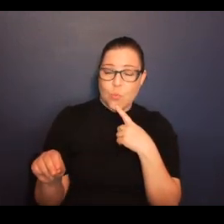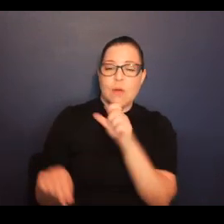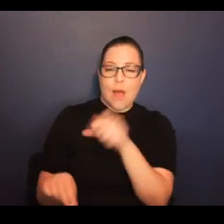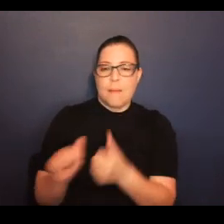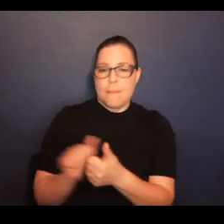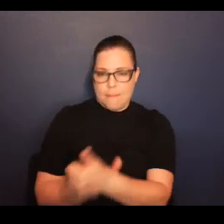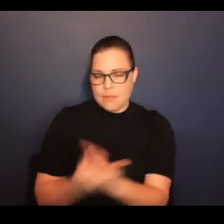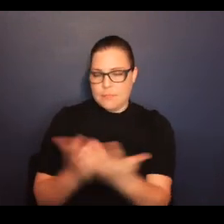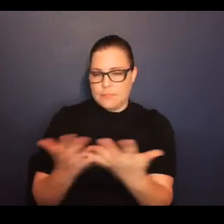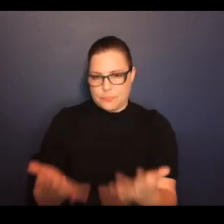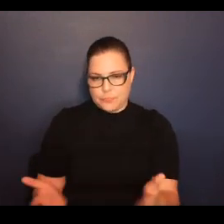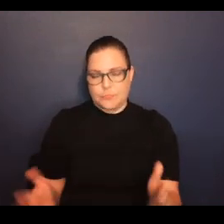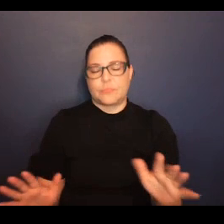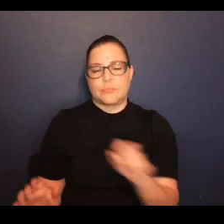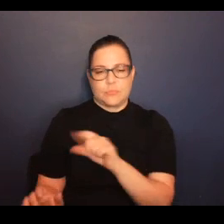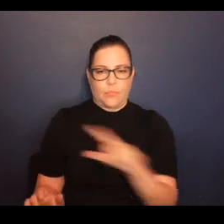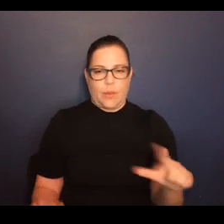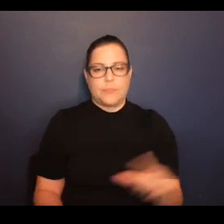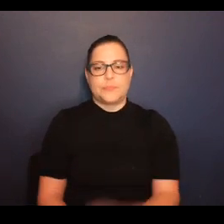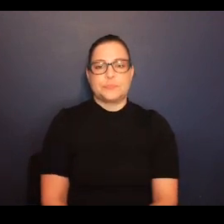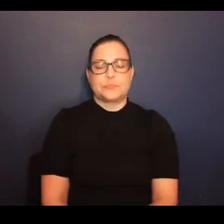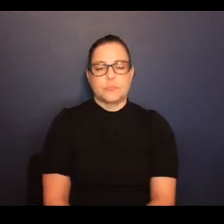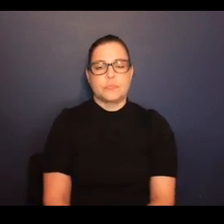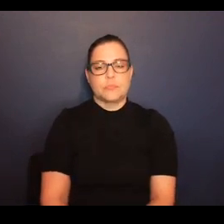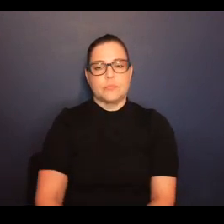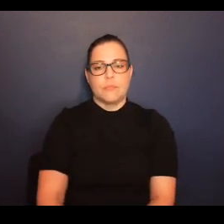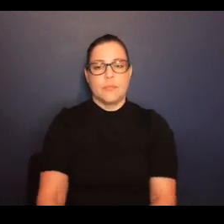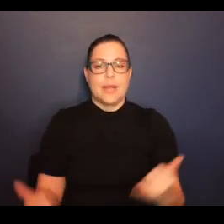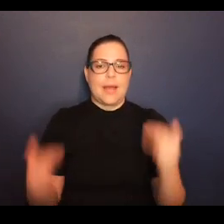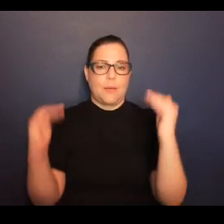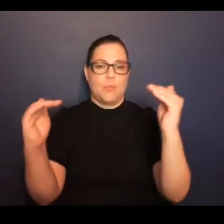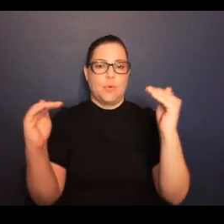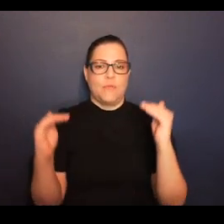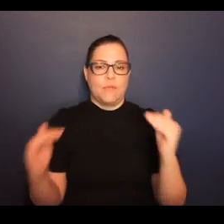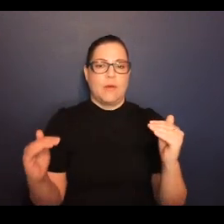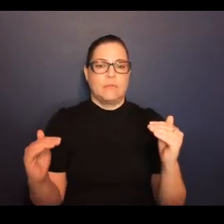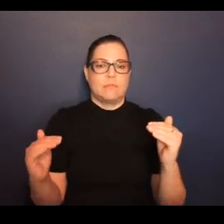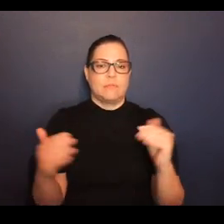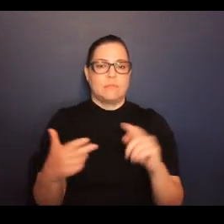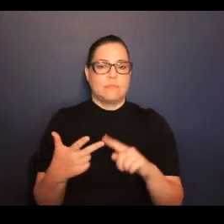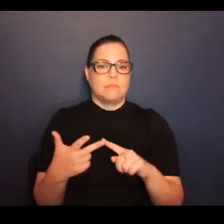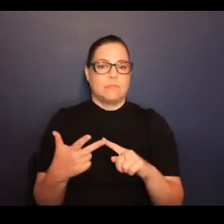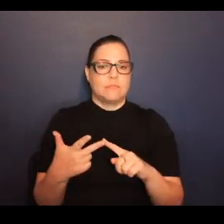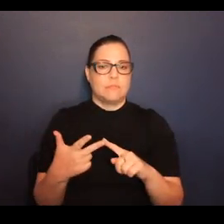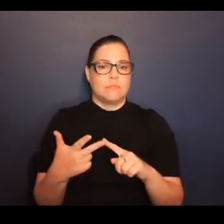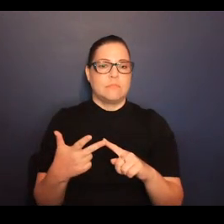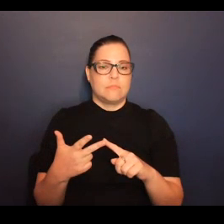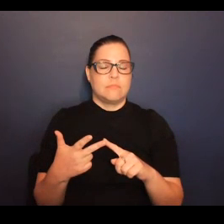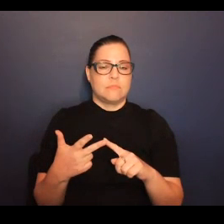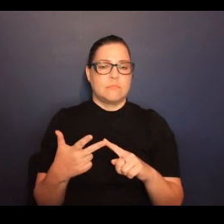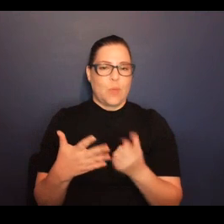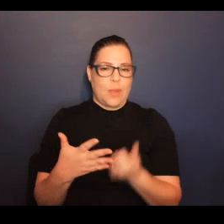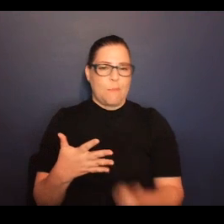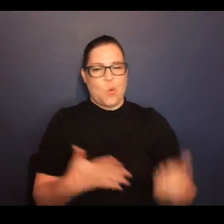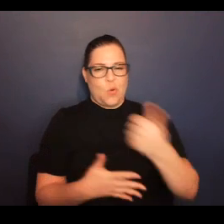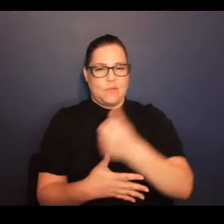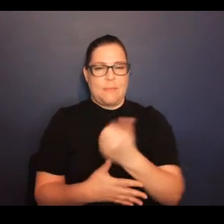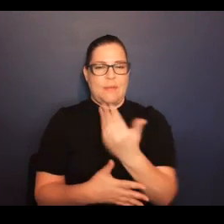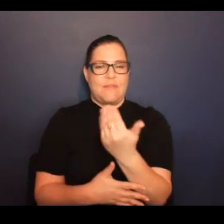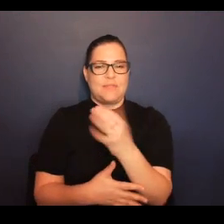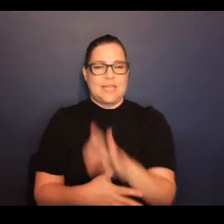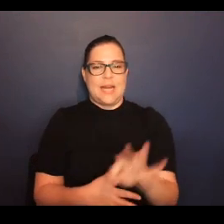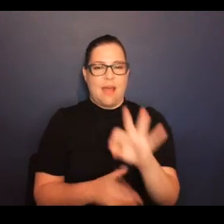it. The motion passes unanimously. We're now going to move on to the next item, which is something that we moved on up. This is now